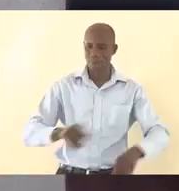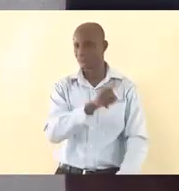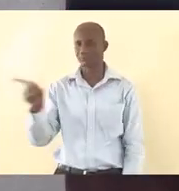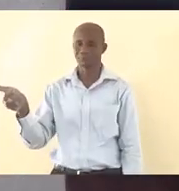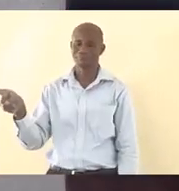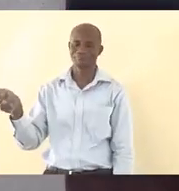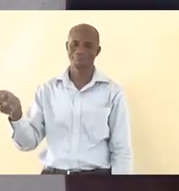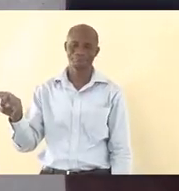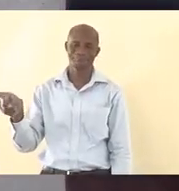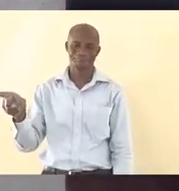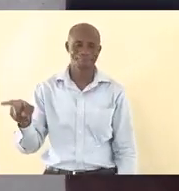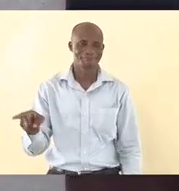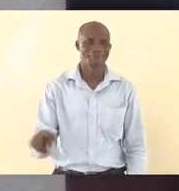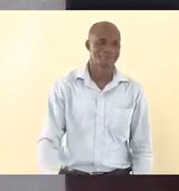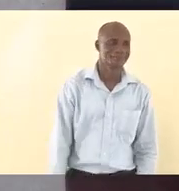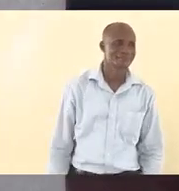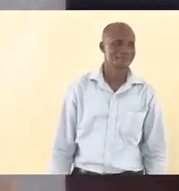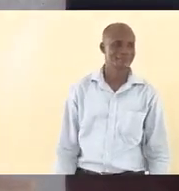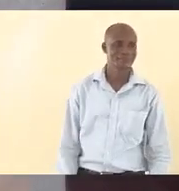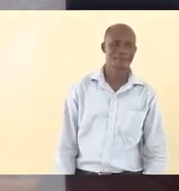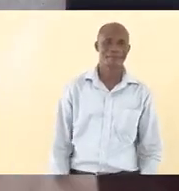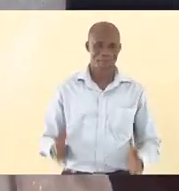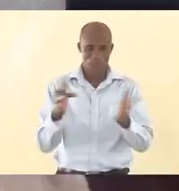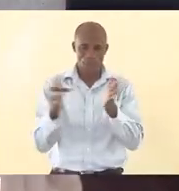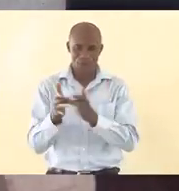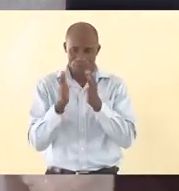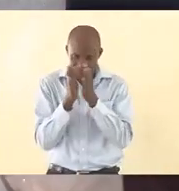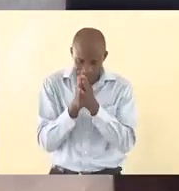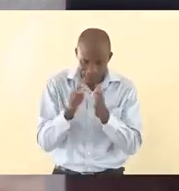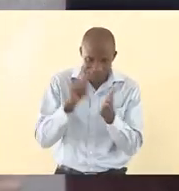you. Jesus prayed that they may be one,